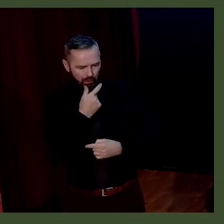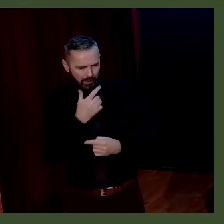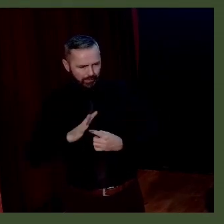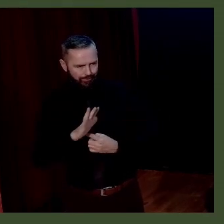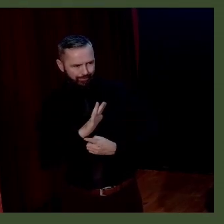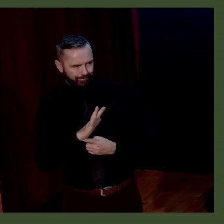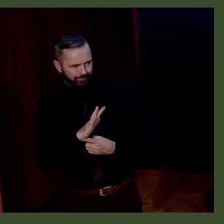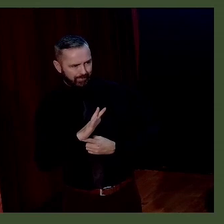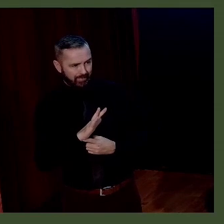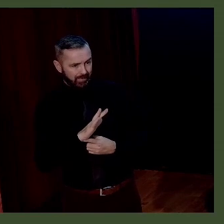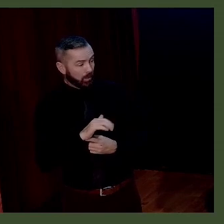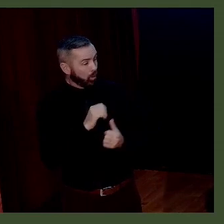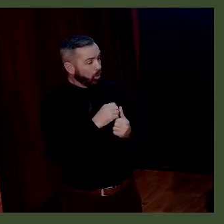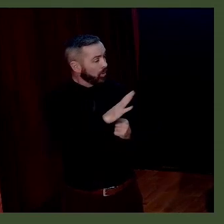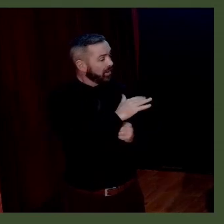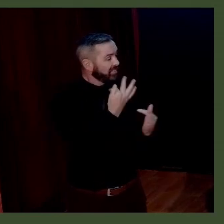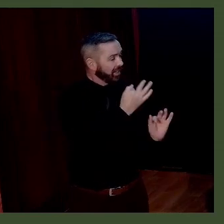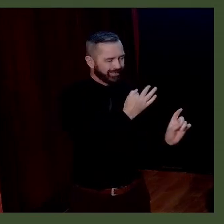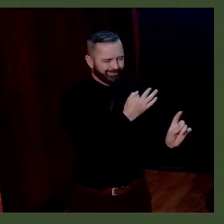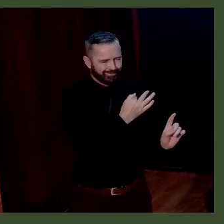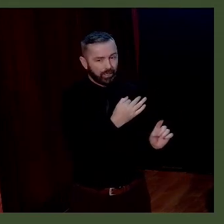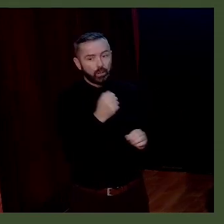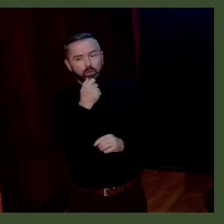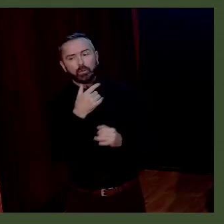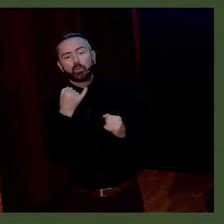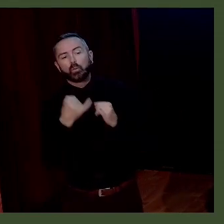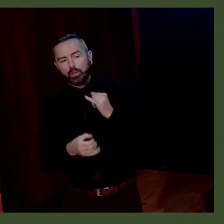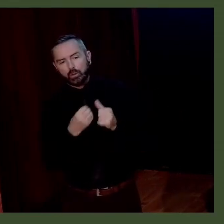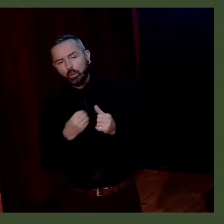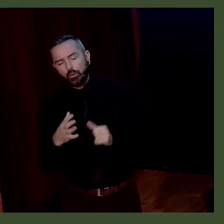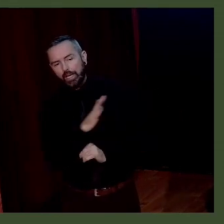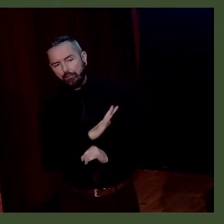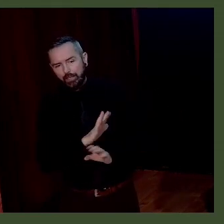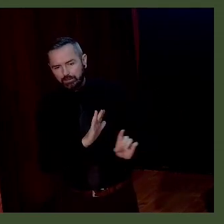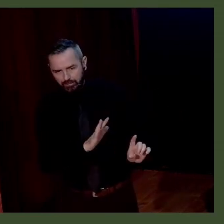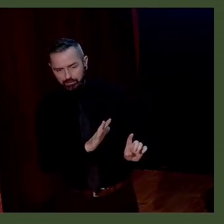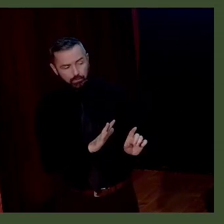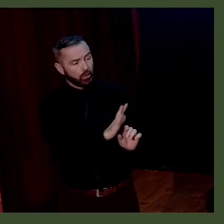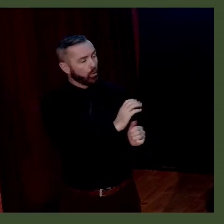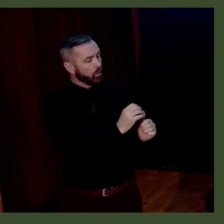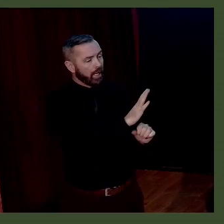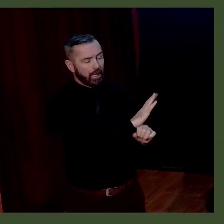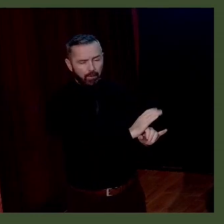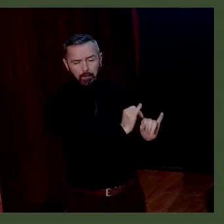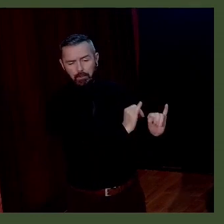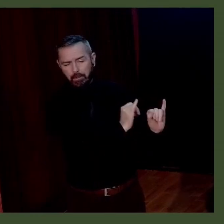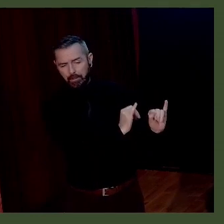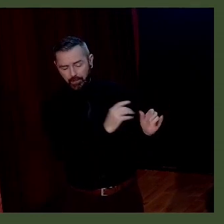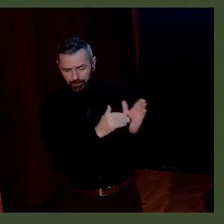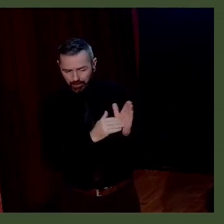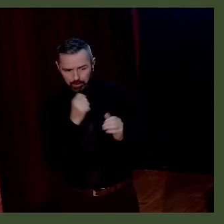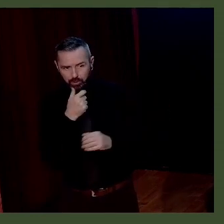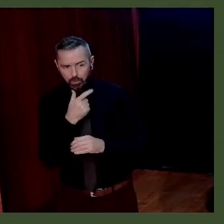there was no problem elsewhere. It's just that Dublin was much worse than anywhere else. In fact, you would have to go very far within Ireland